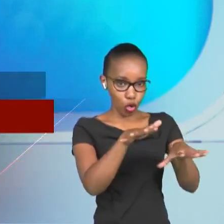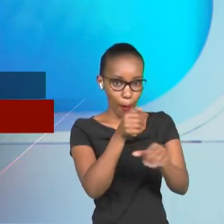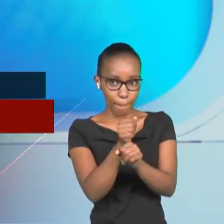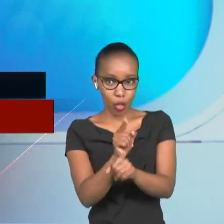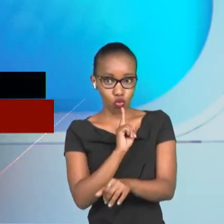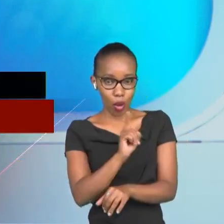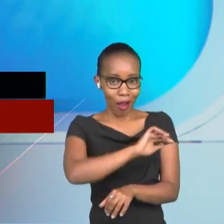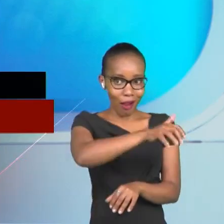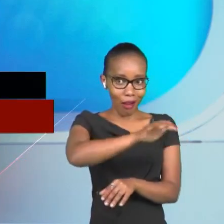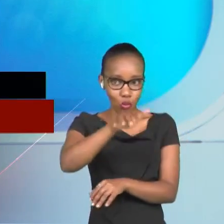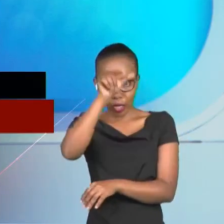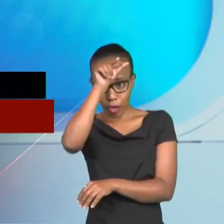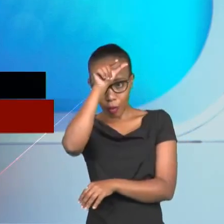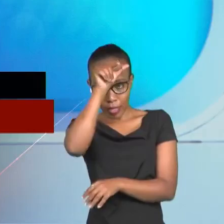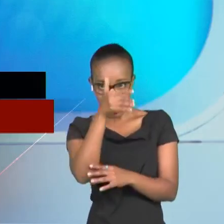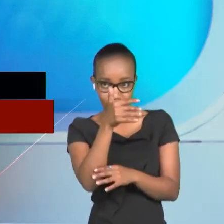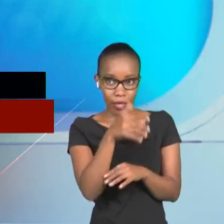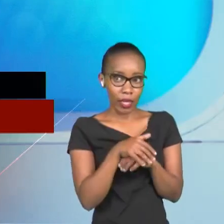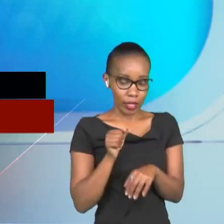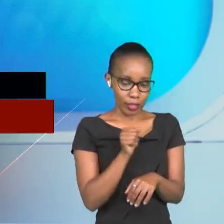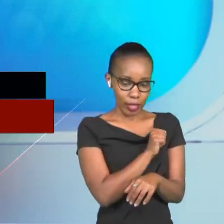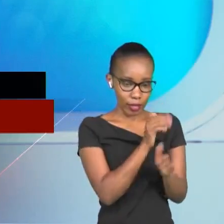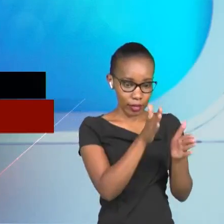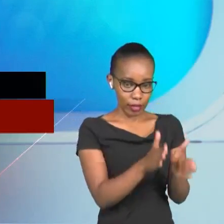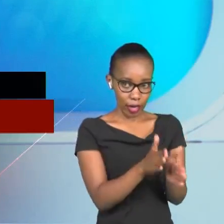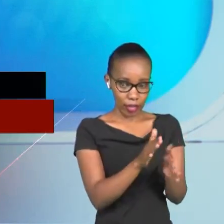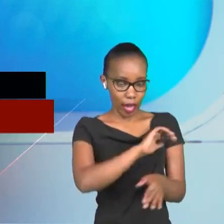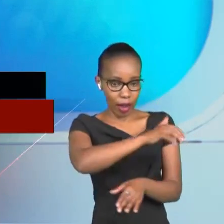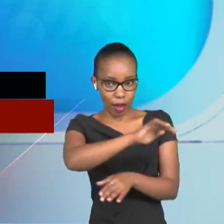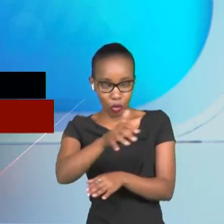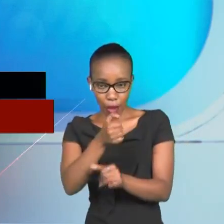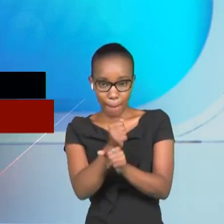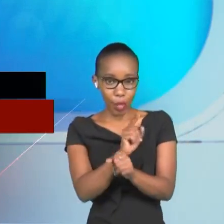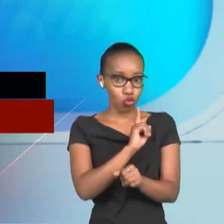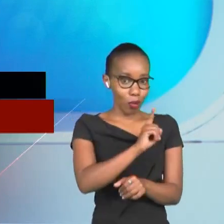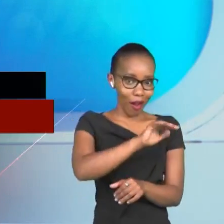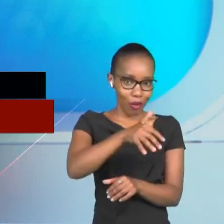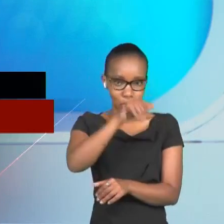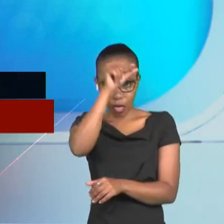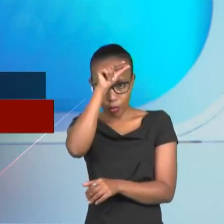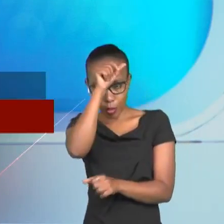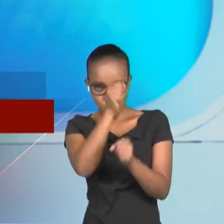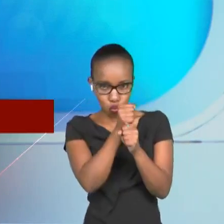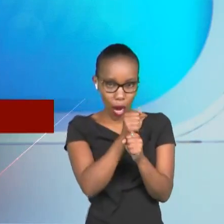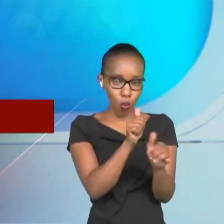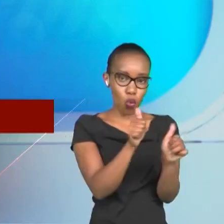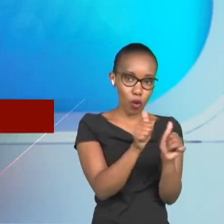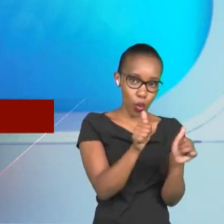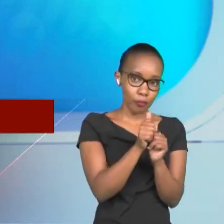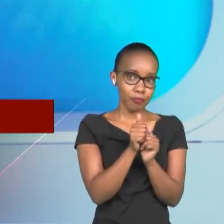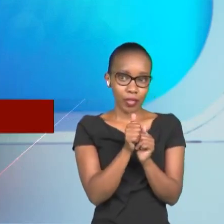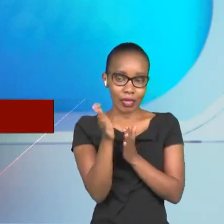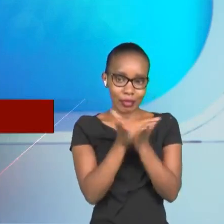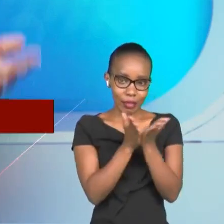ensure that, you know, county governments individually as senators from their own counties are supposed to ensure that county governments are functioning properly, are delivering